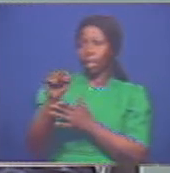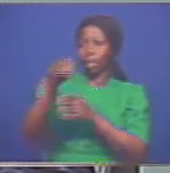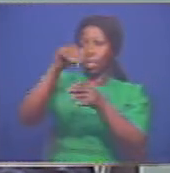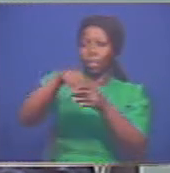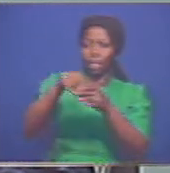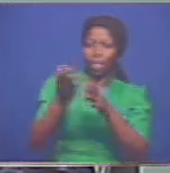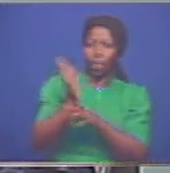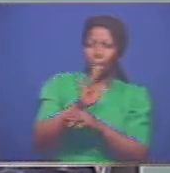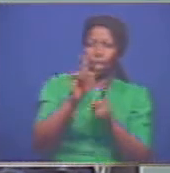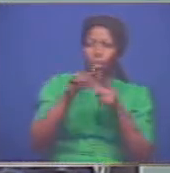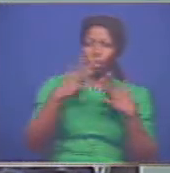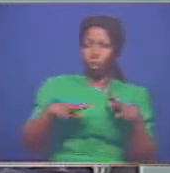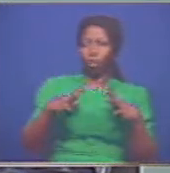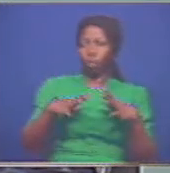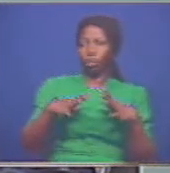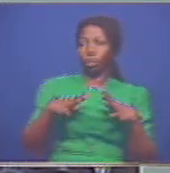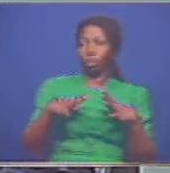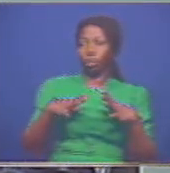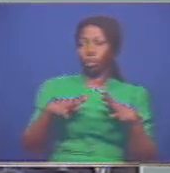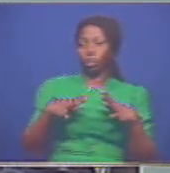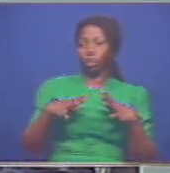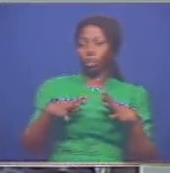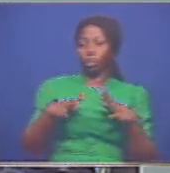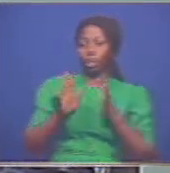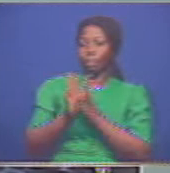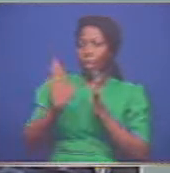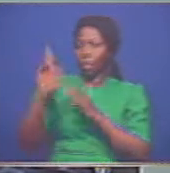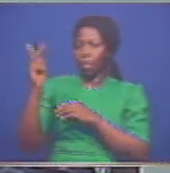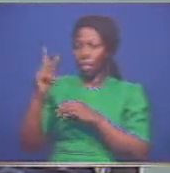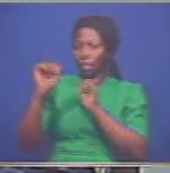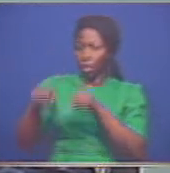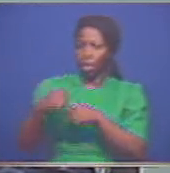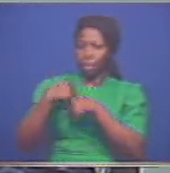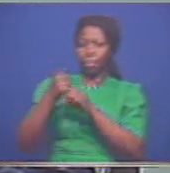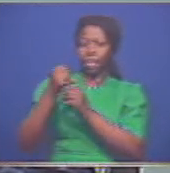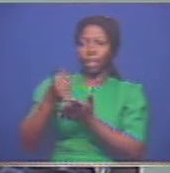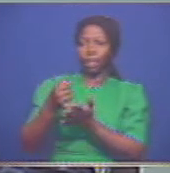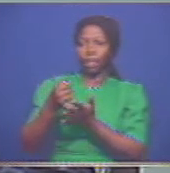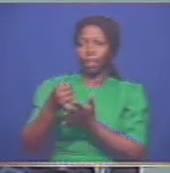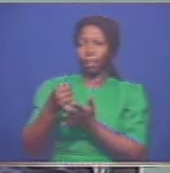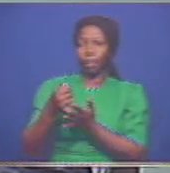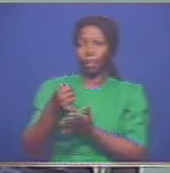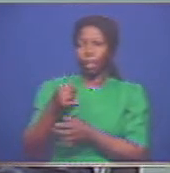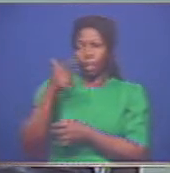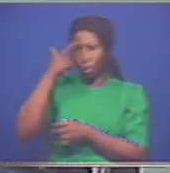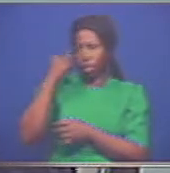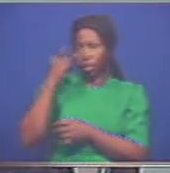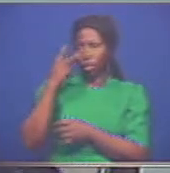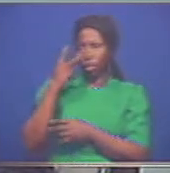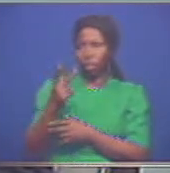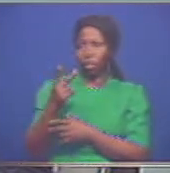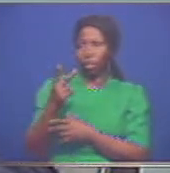to people, into a jig of Kenya, we can make it. Because you look,